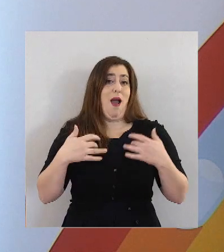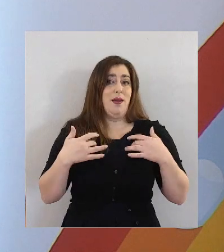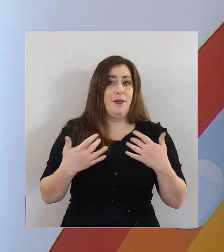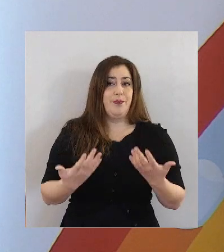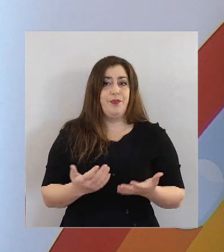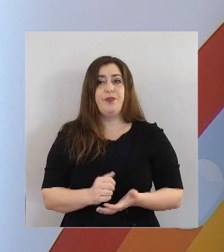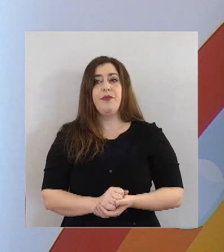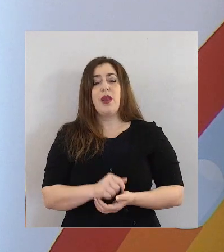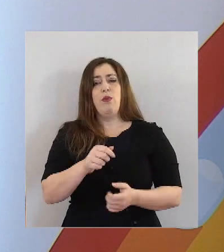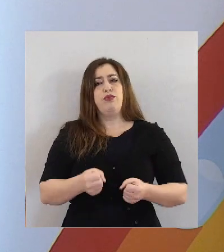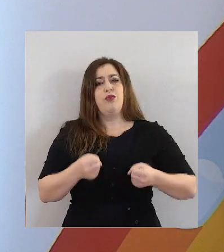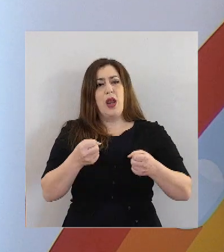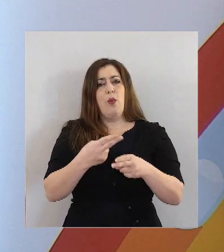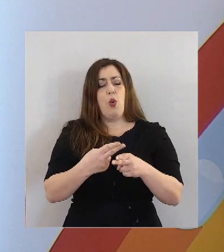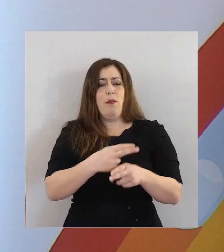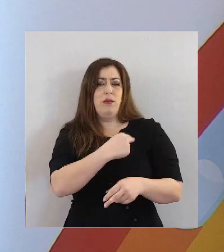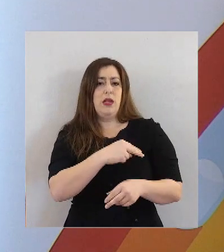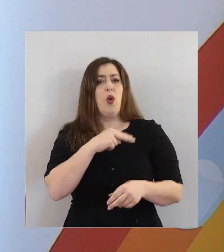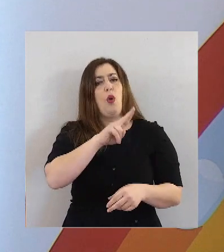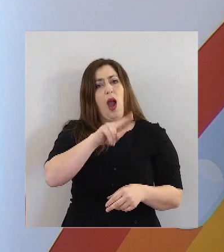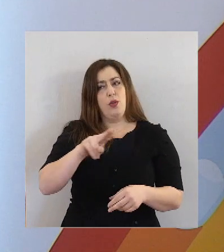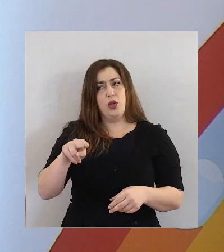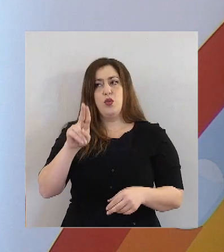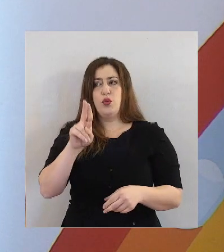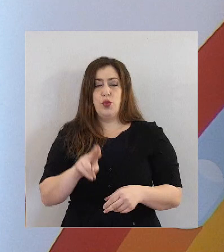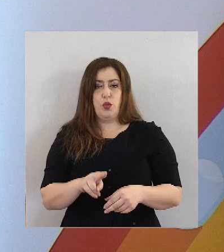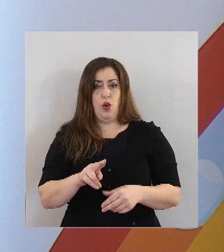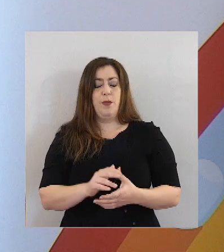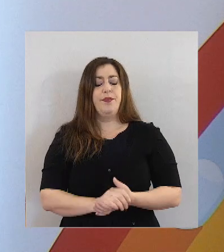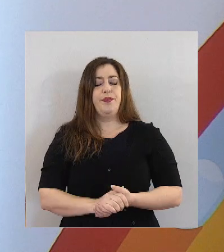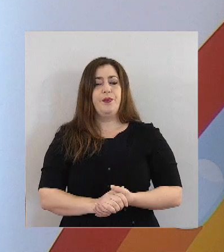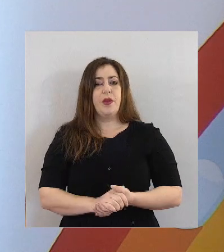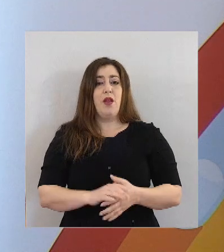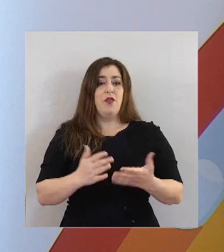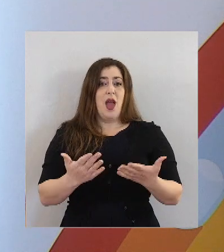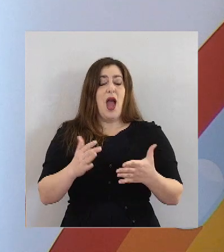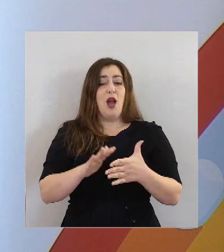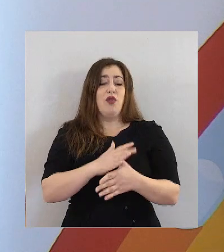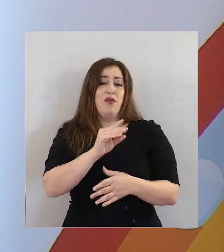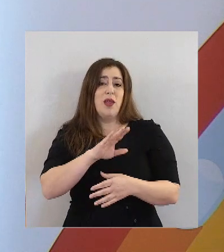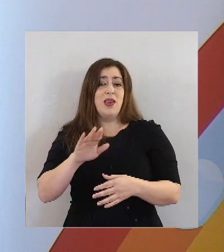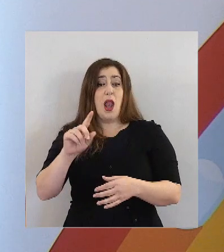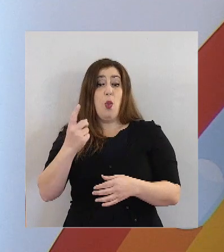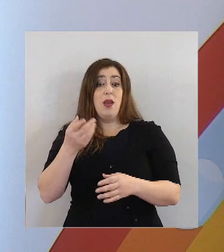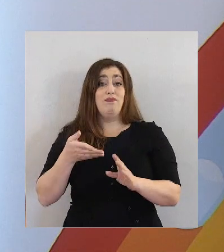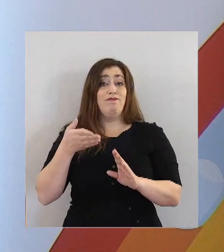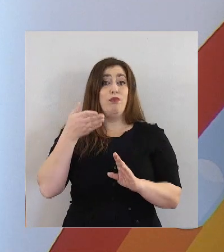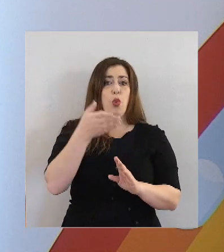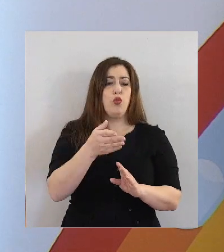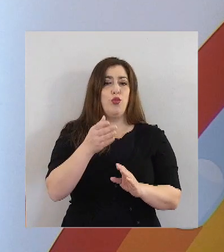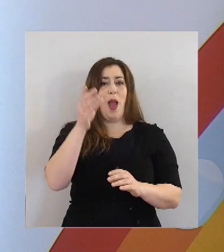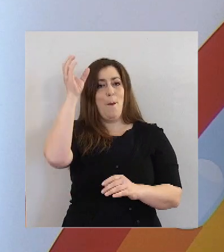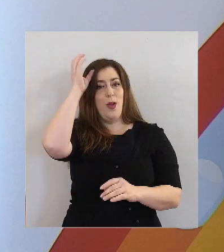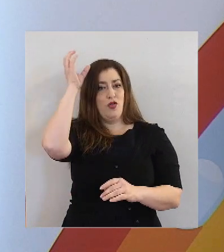Malta and Gozo, and again, as often first point of contact in health settings